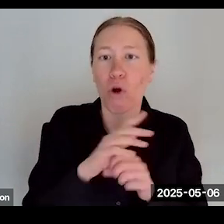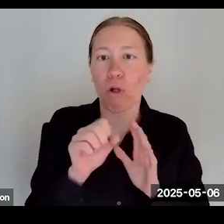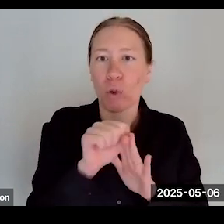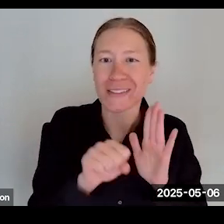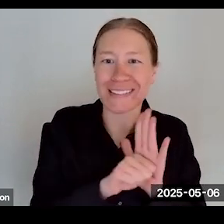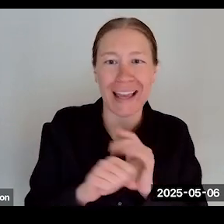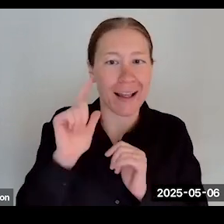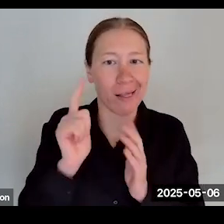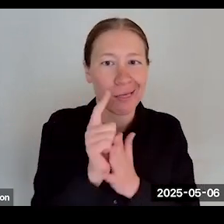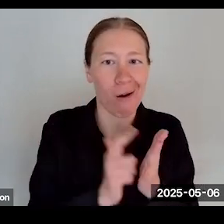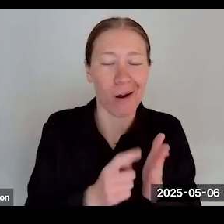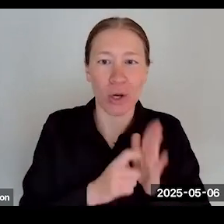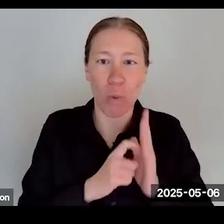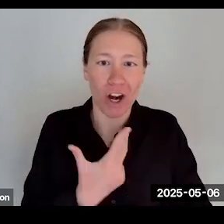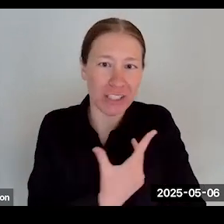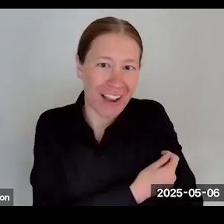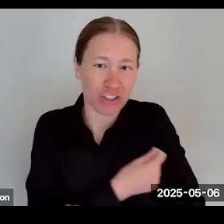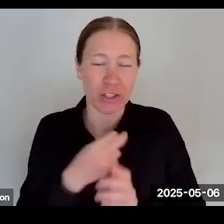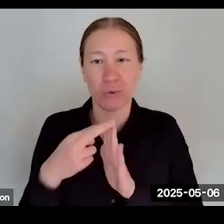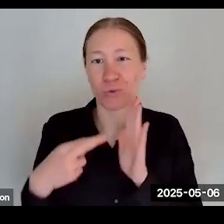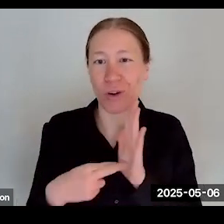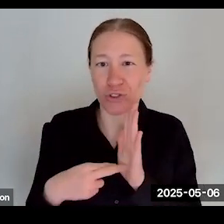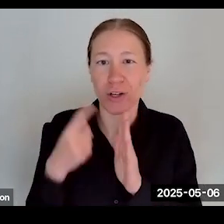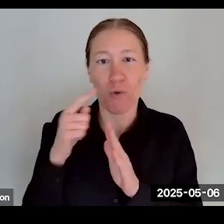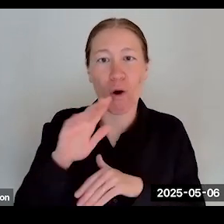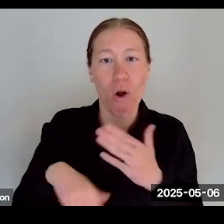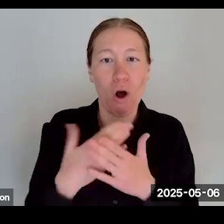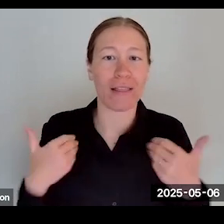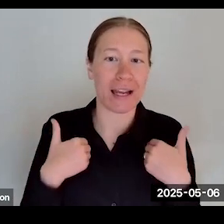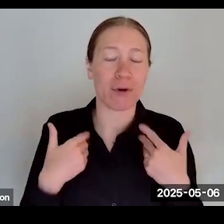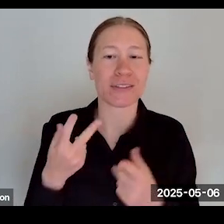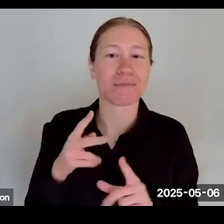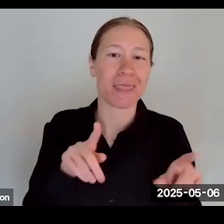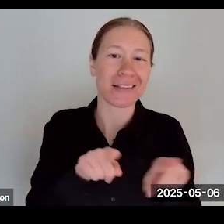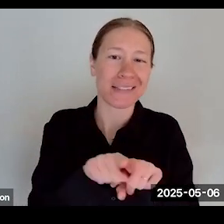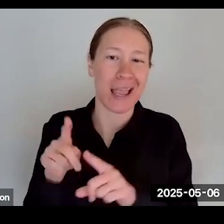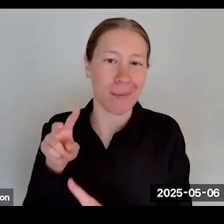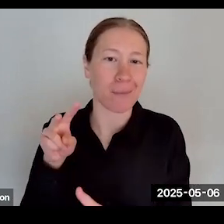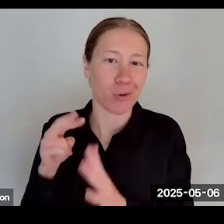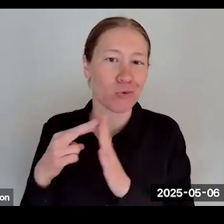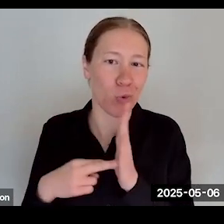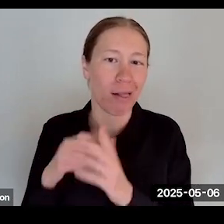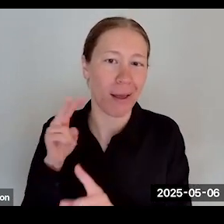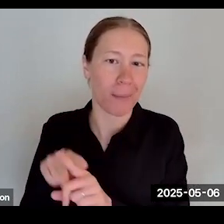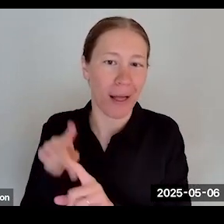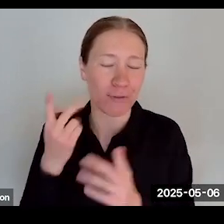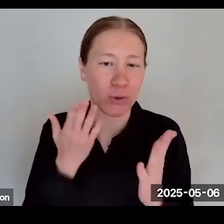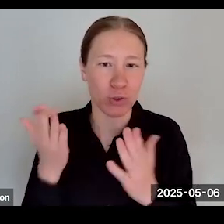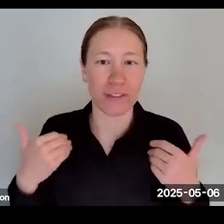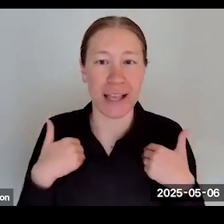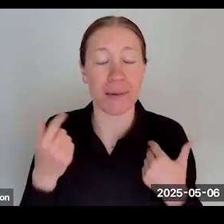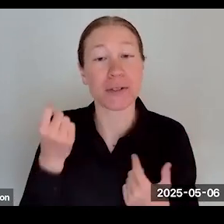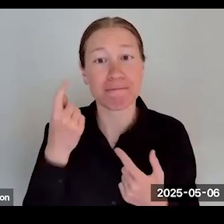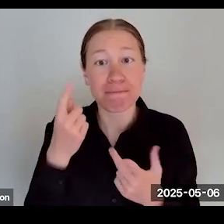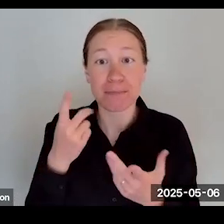that requires vaccination or registration of all animals, the same rule would apply to service animals. However, unless there